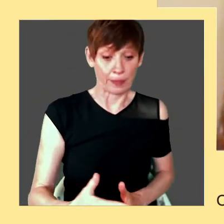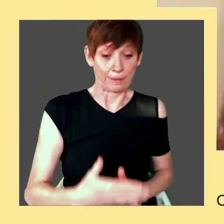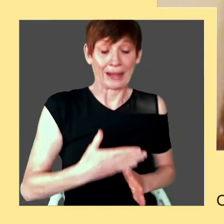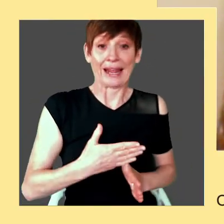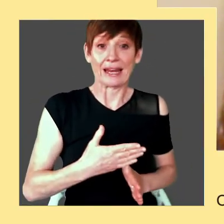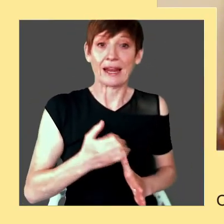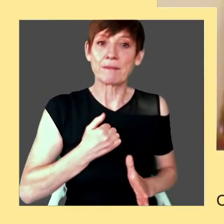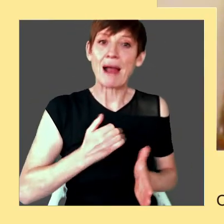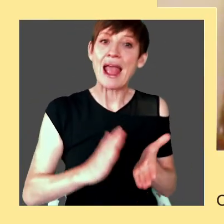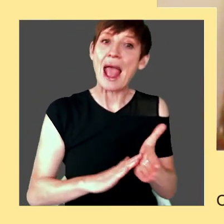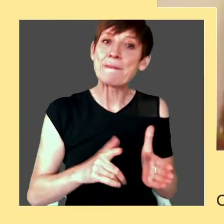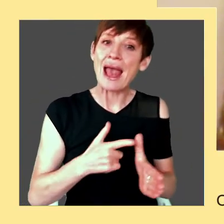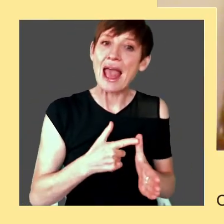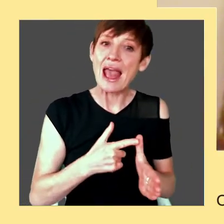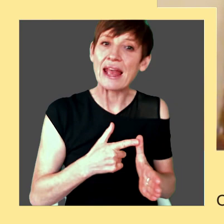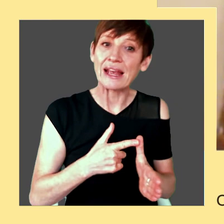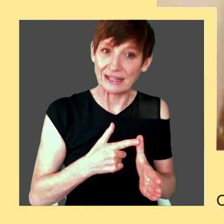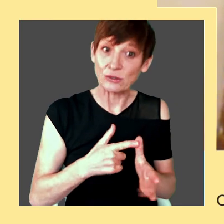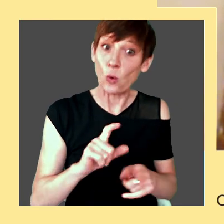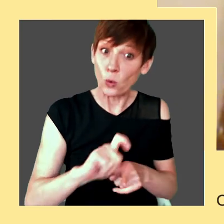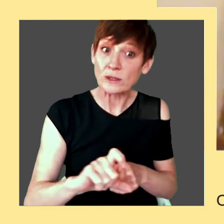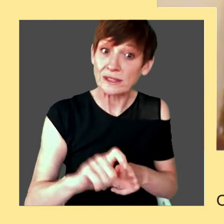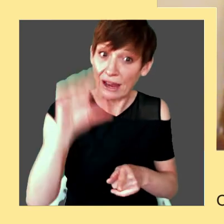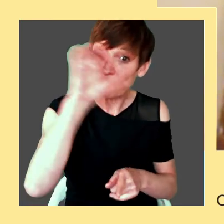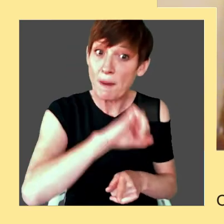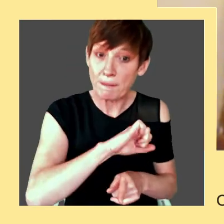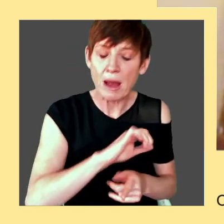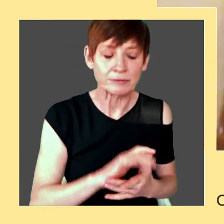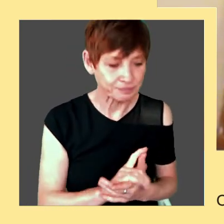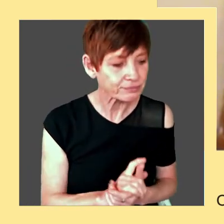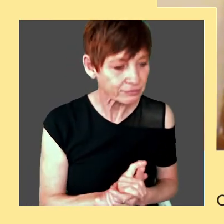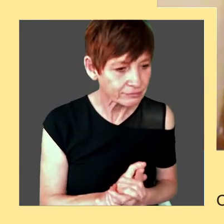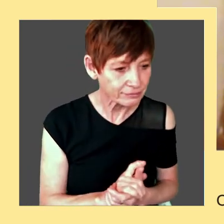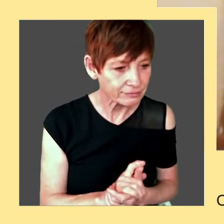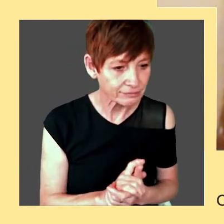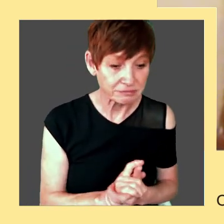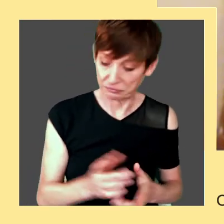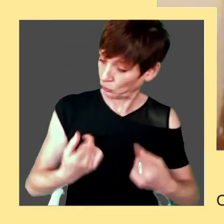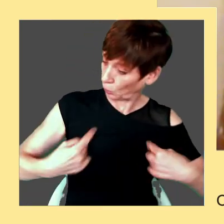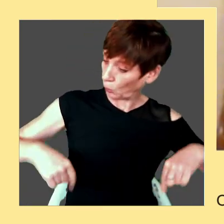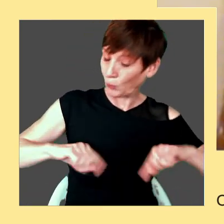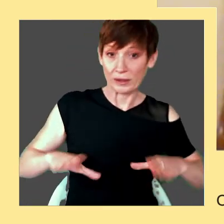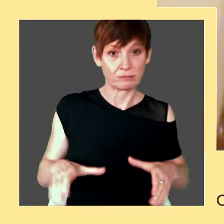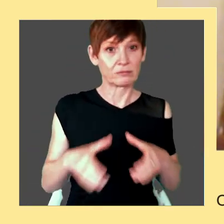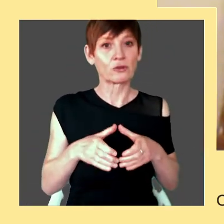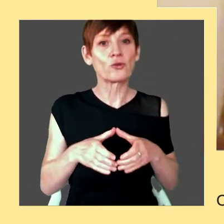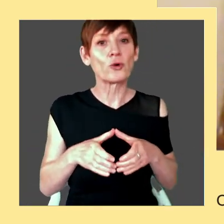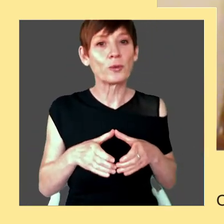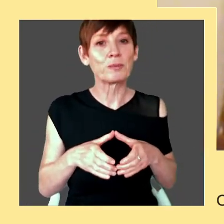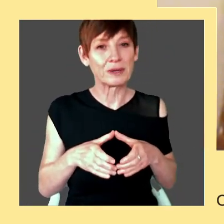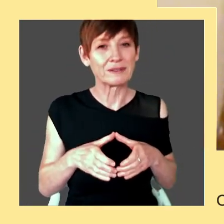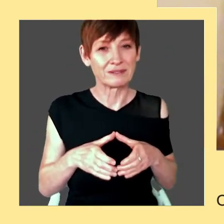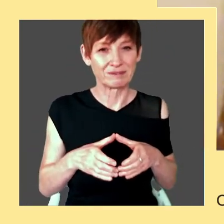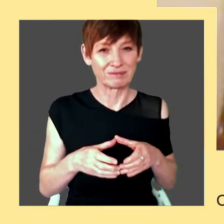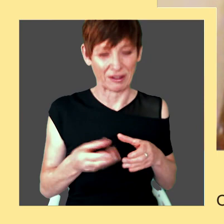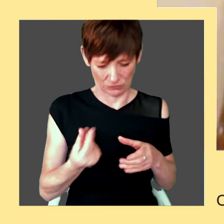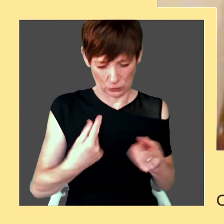our MA show, MA course, we decided with some of the